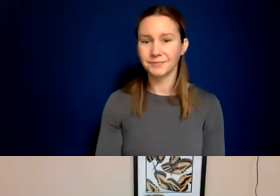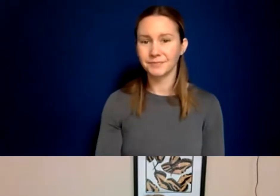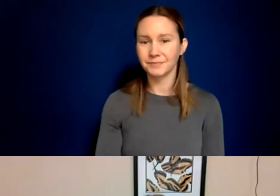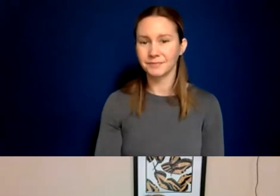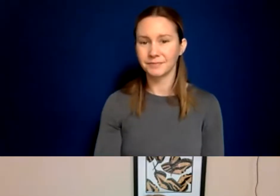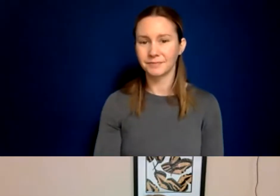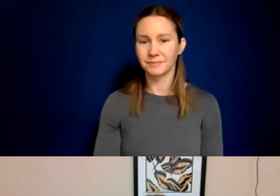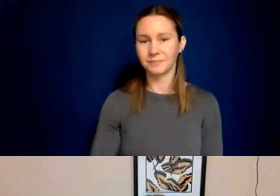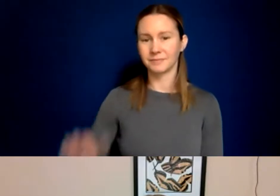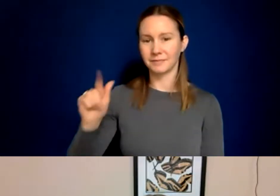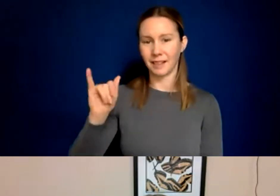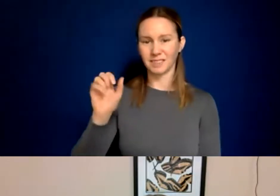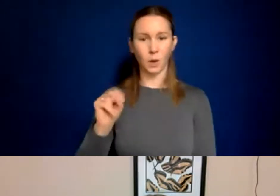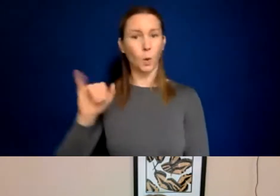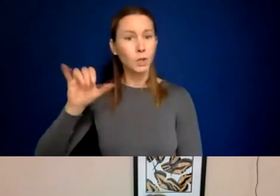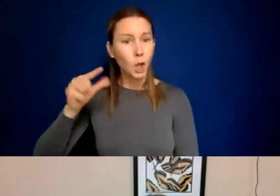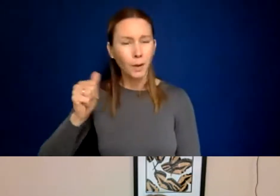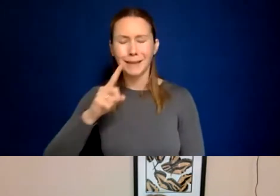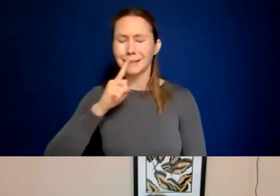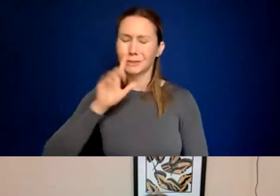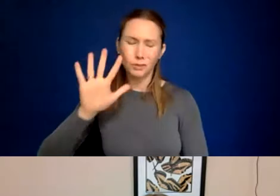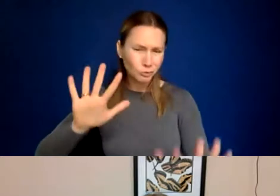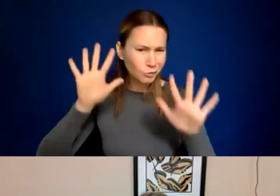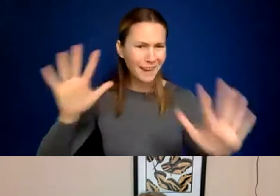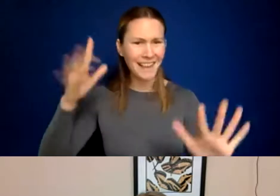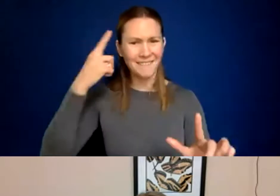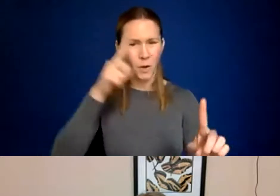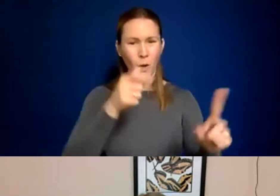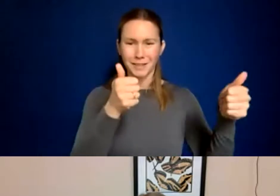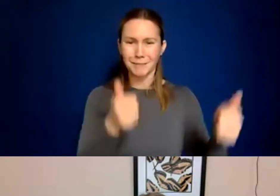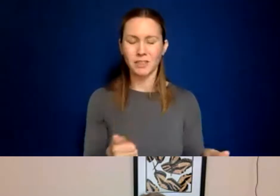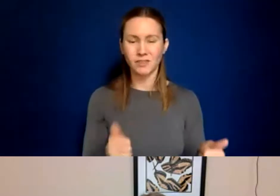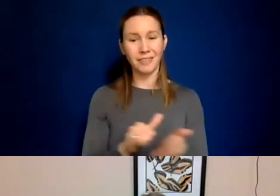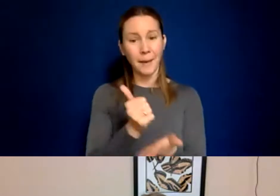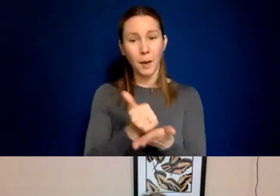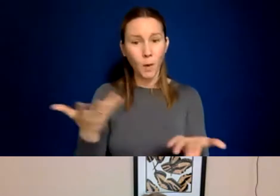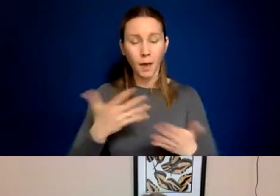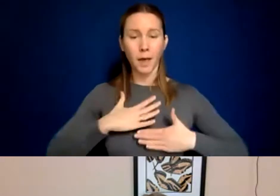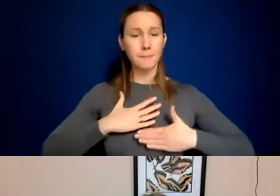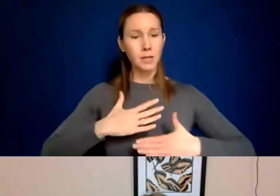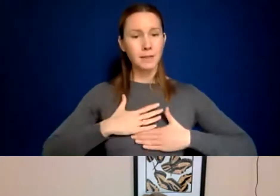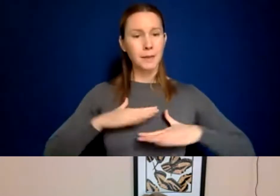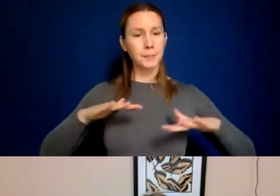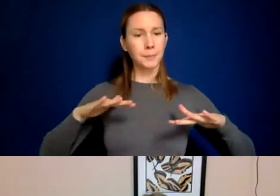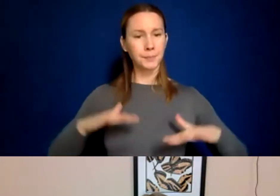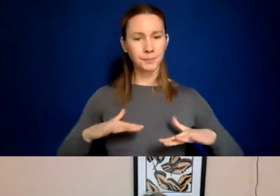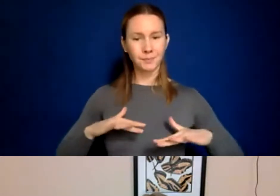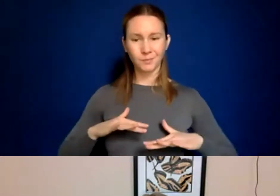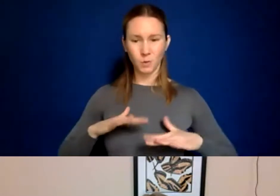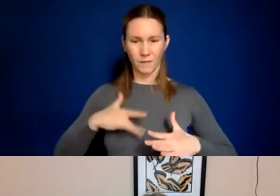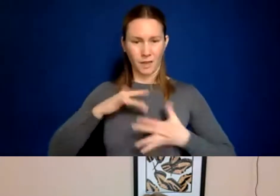Yoga's great for dementia. It regulates the breathing. It brings you back into your